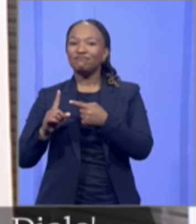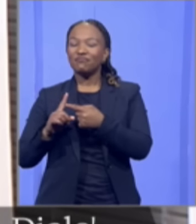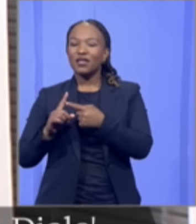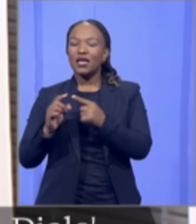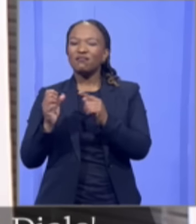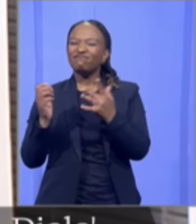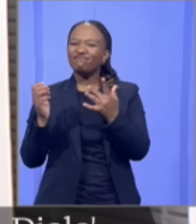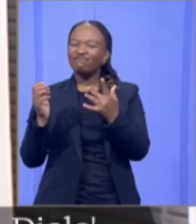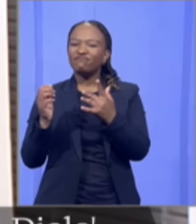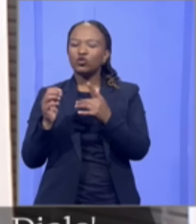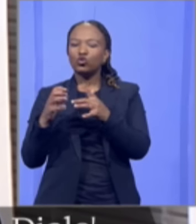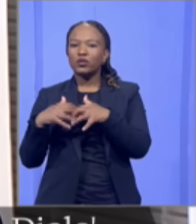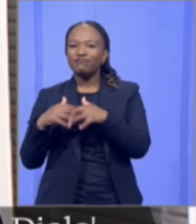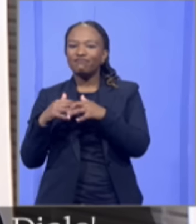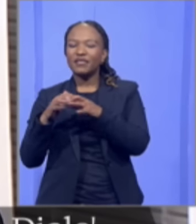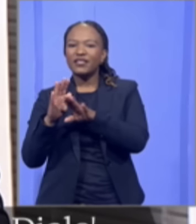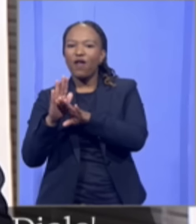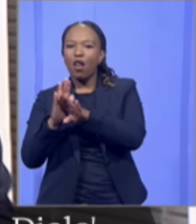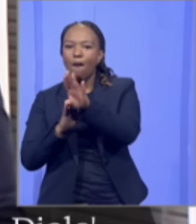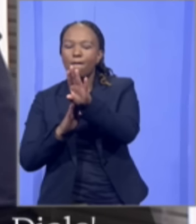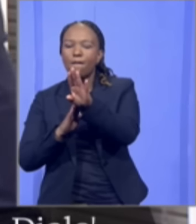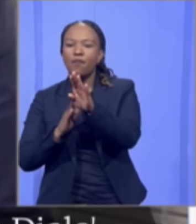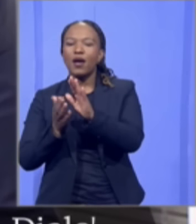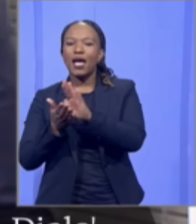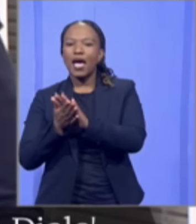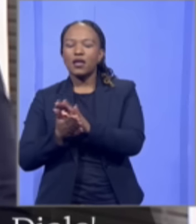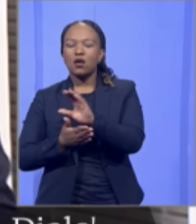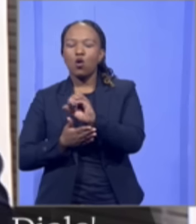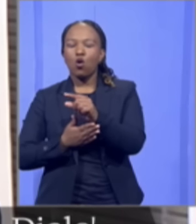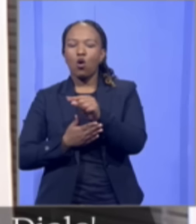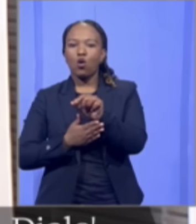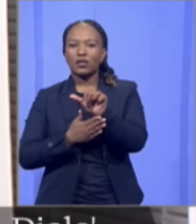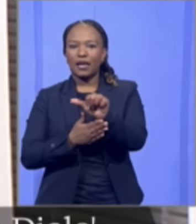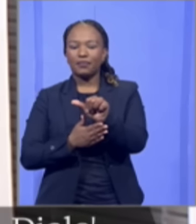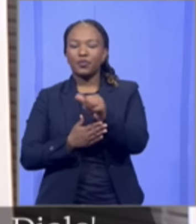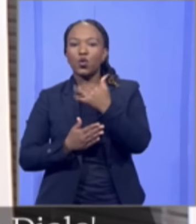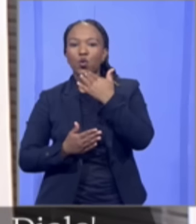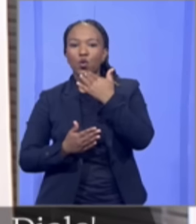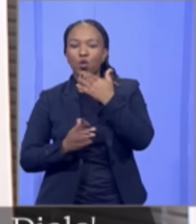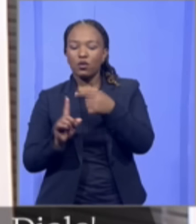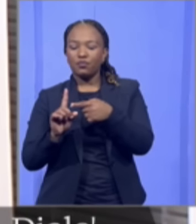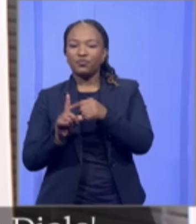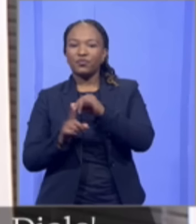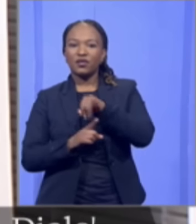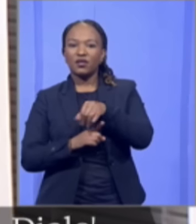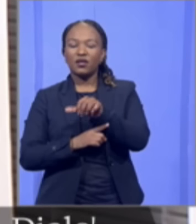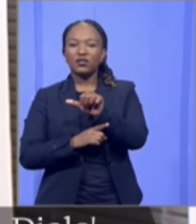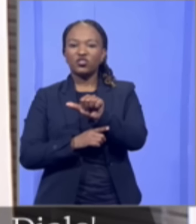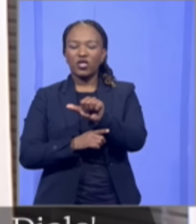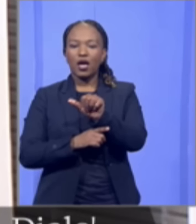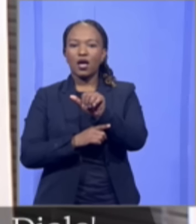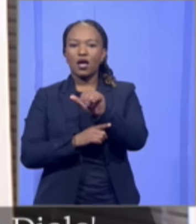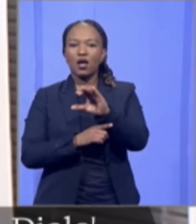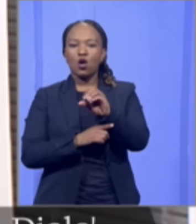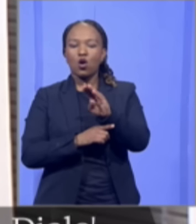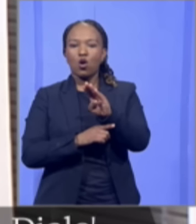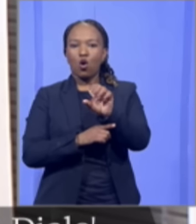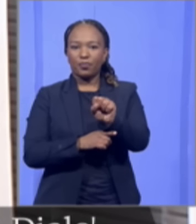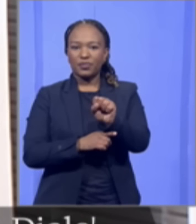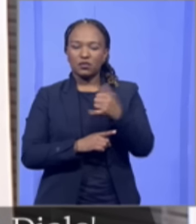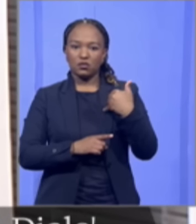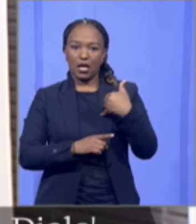development and COCTA will be MEC Jacob Mamabolo, so that this task can be